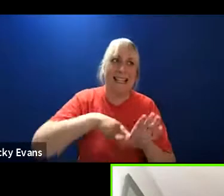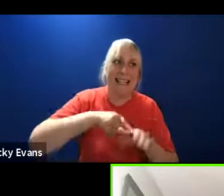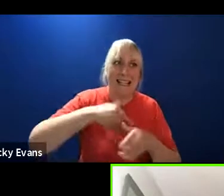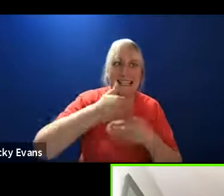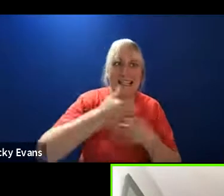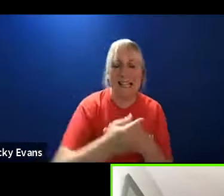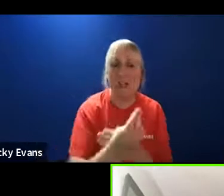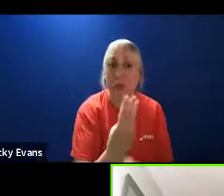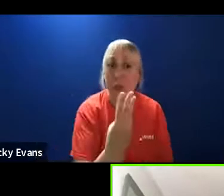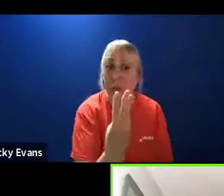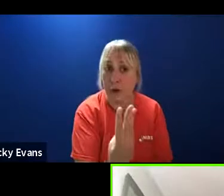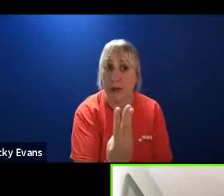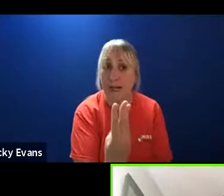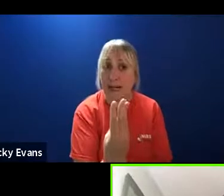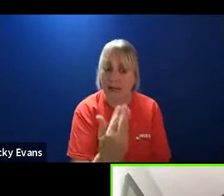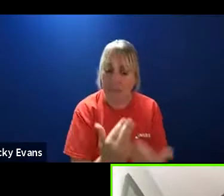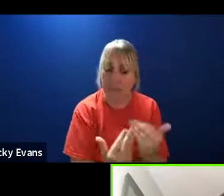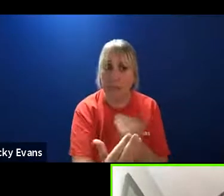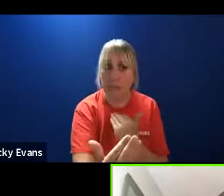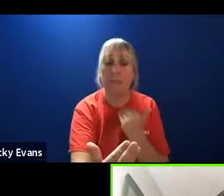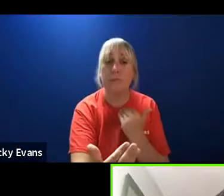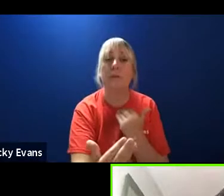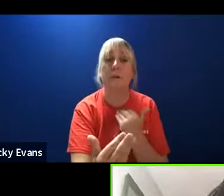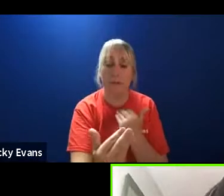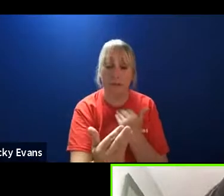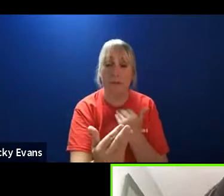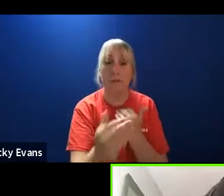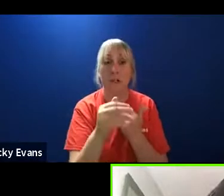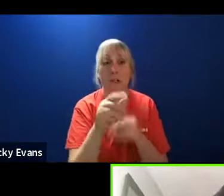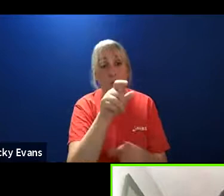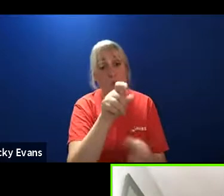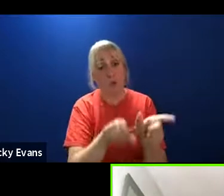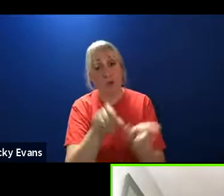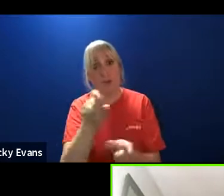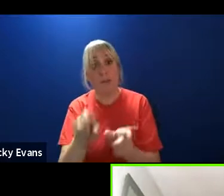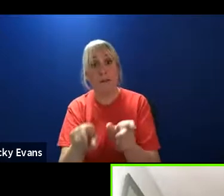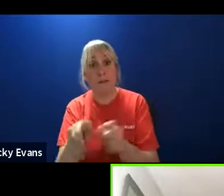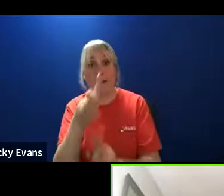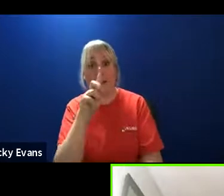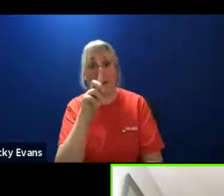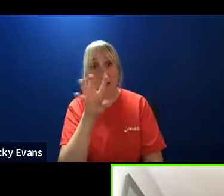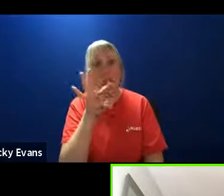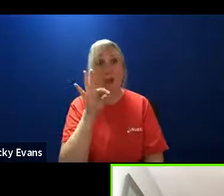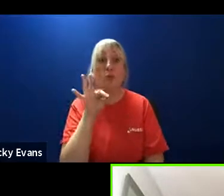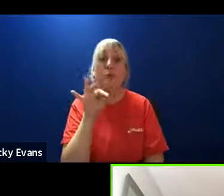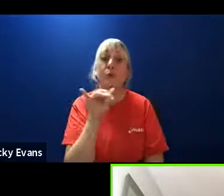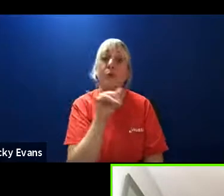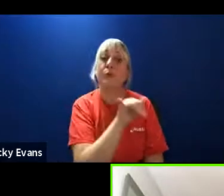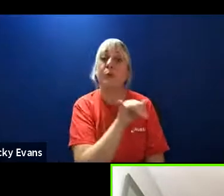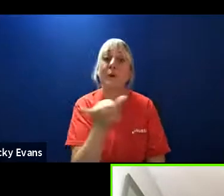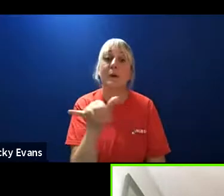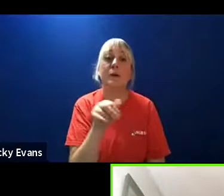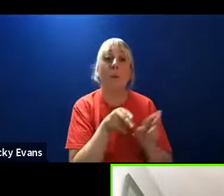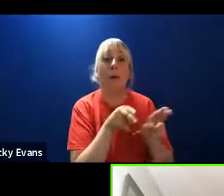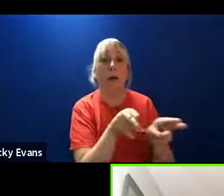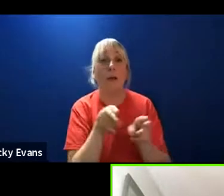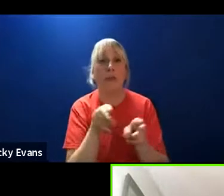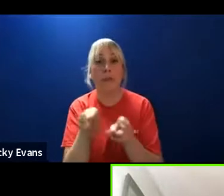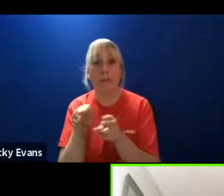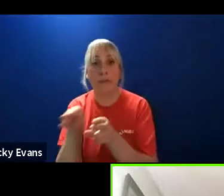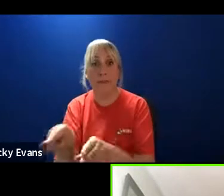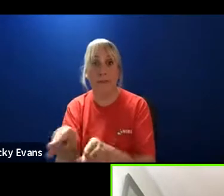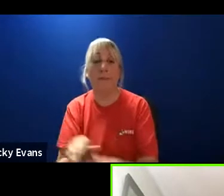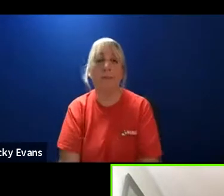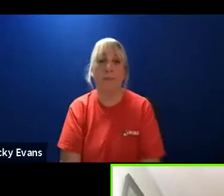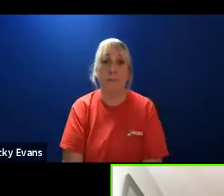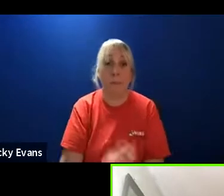point. Students get to, in effect, kind of choose a particular pathway. We were really lucky enough to go